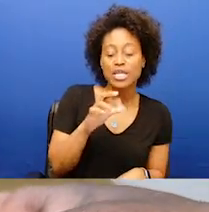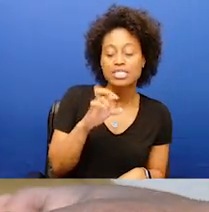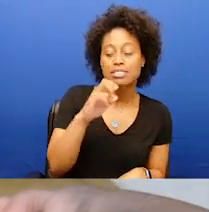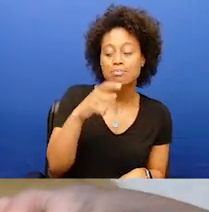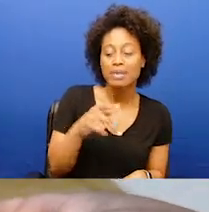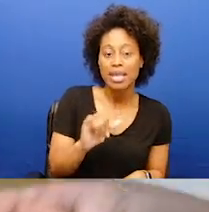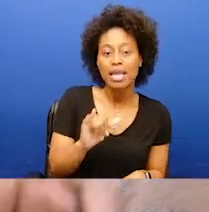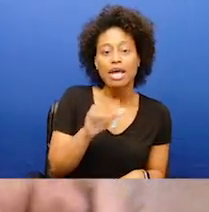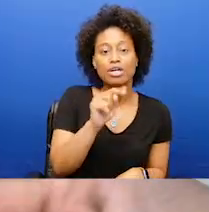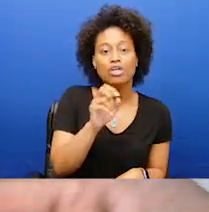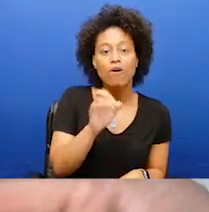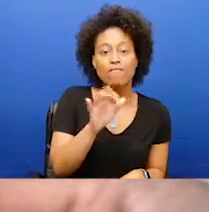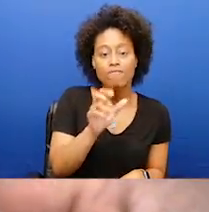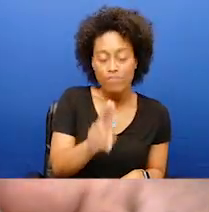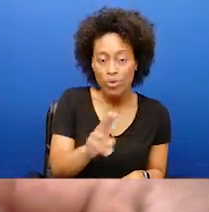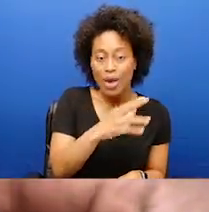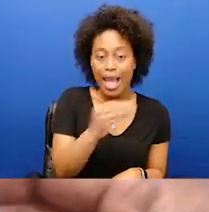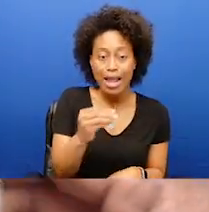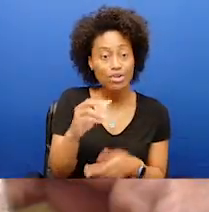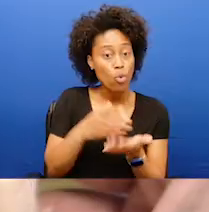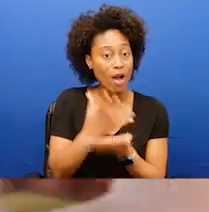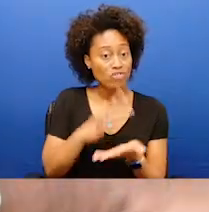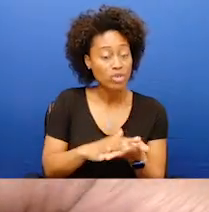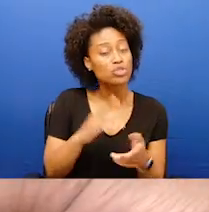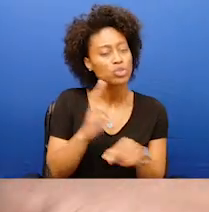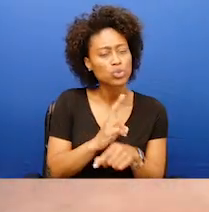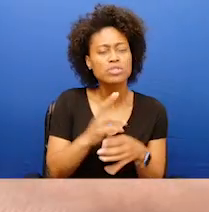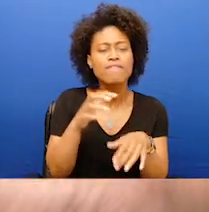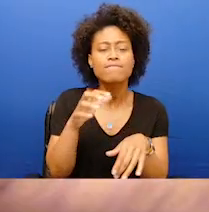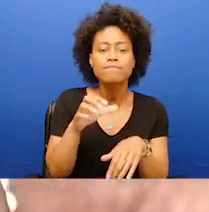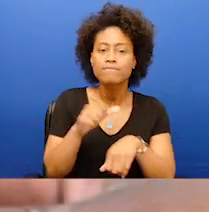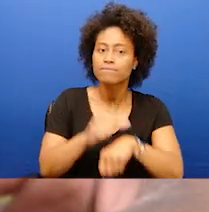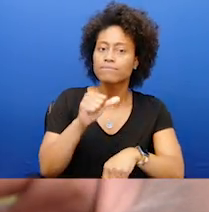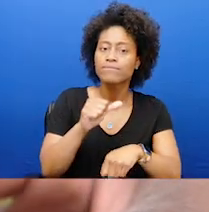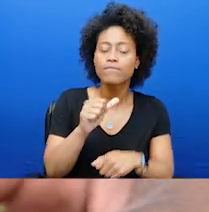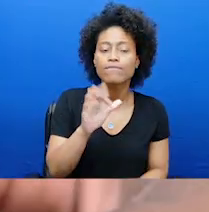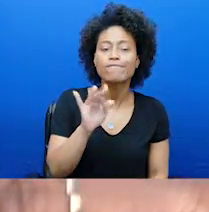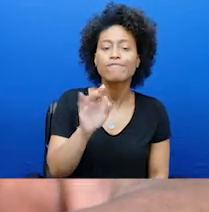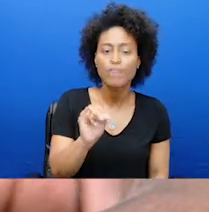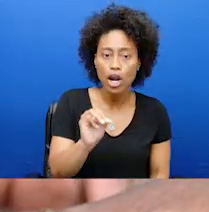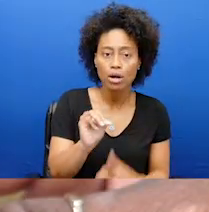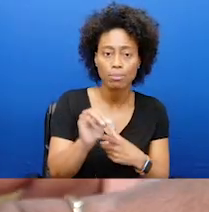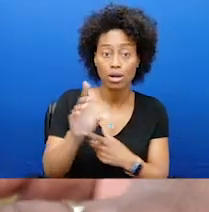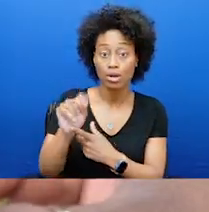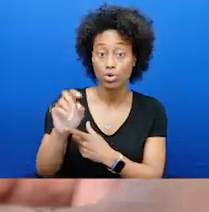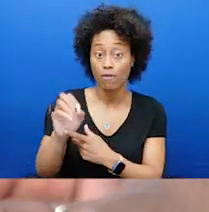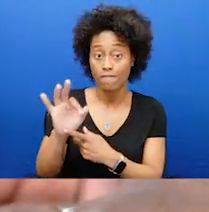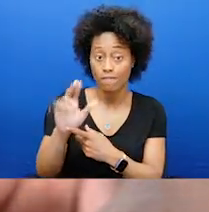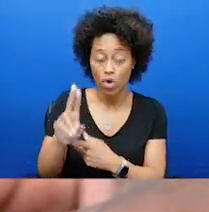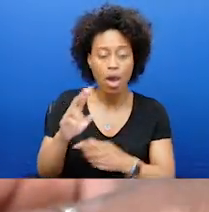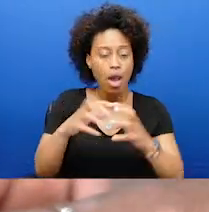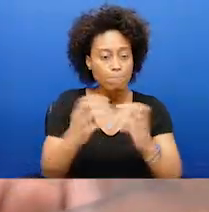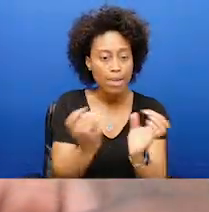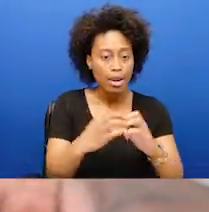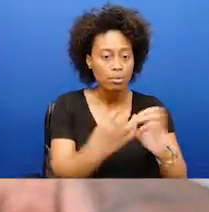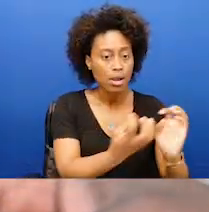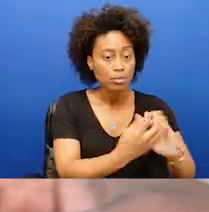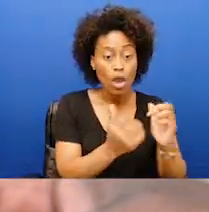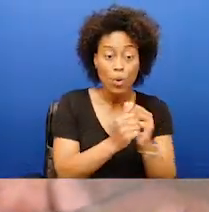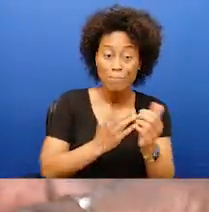waffles. And I'm using extra firm tofu, and I'm just breaking them up with my hand because I want that